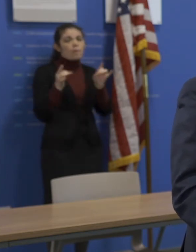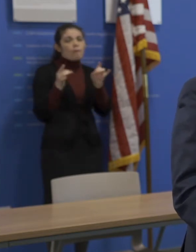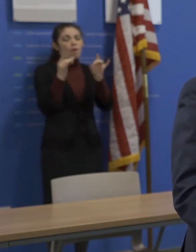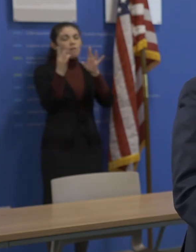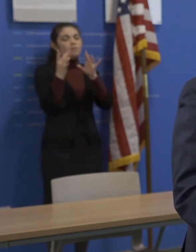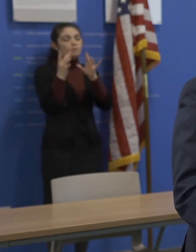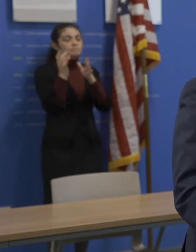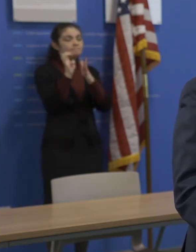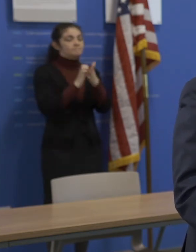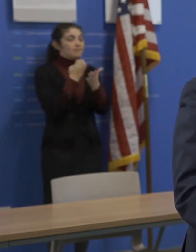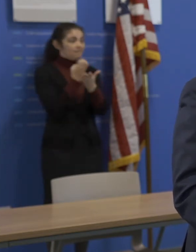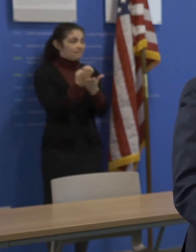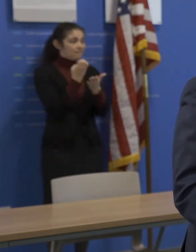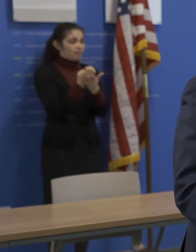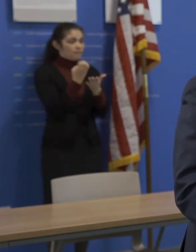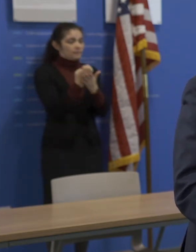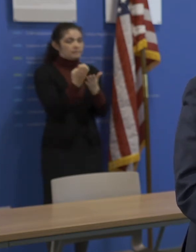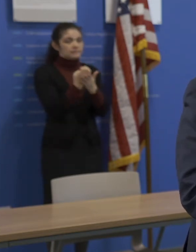crisis.